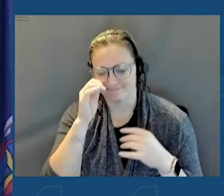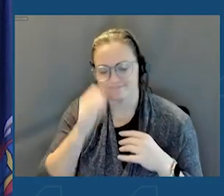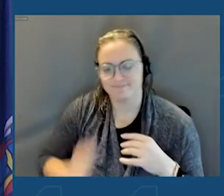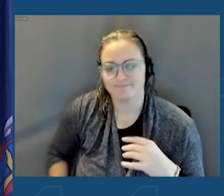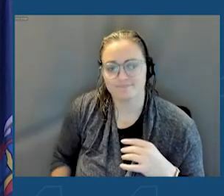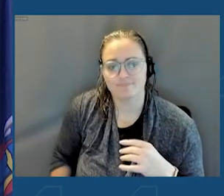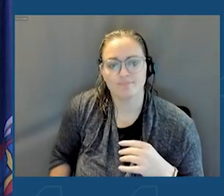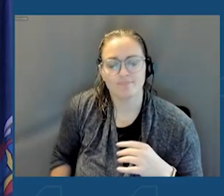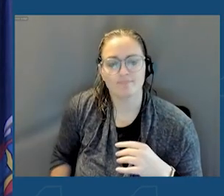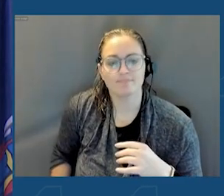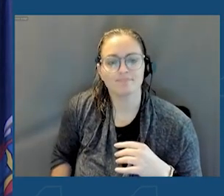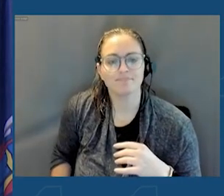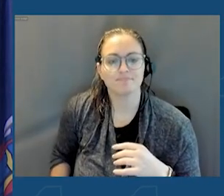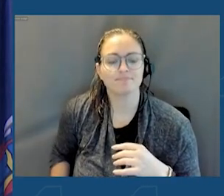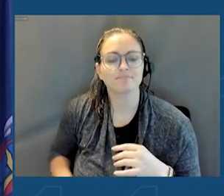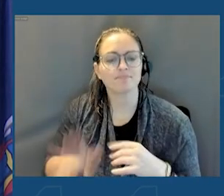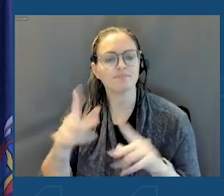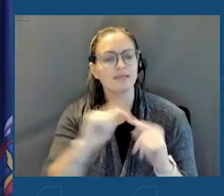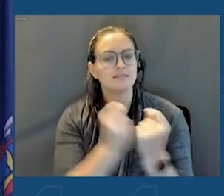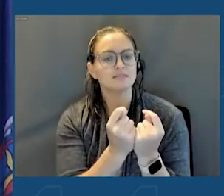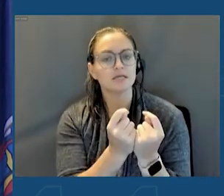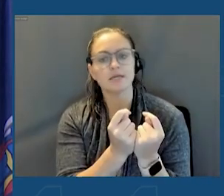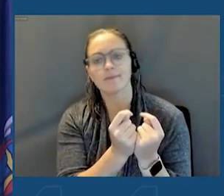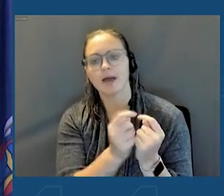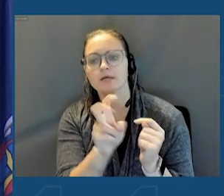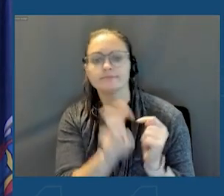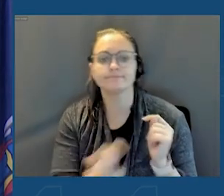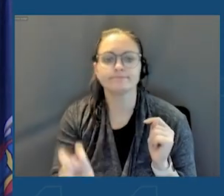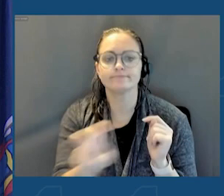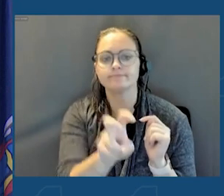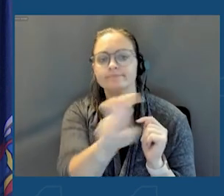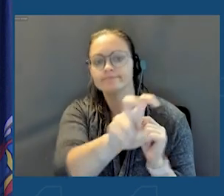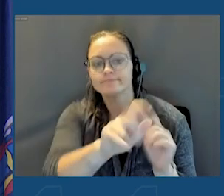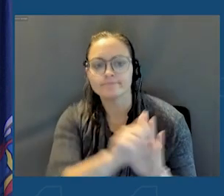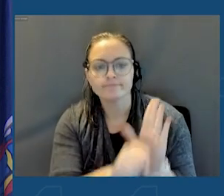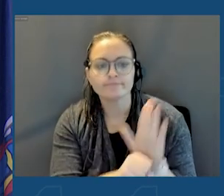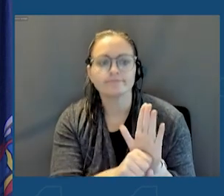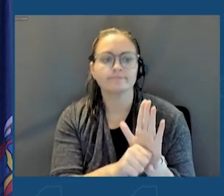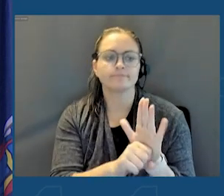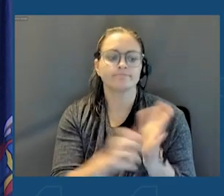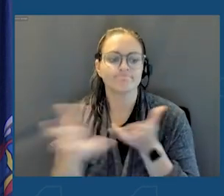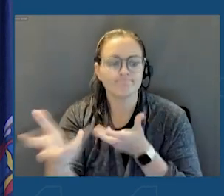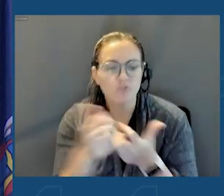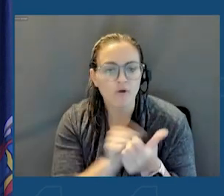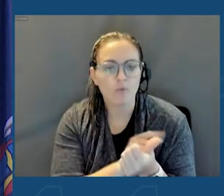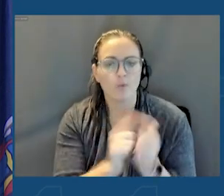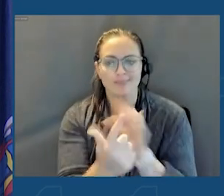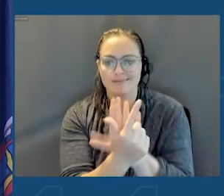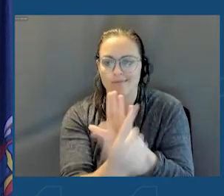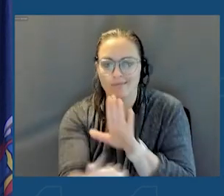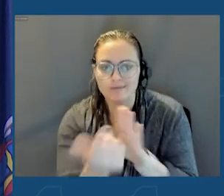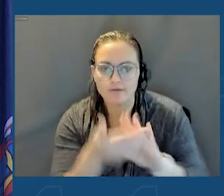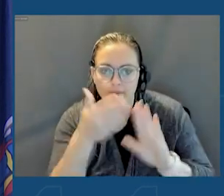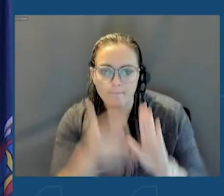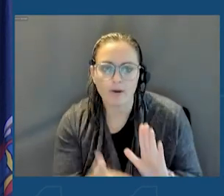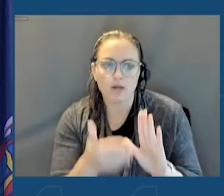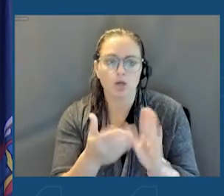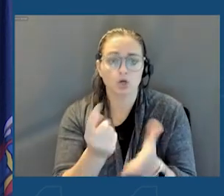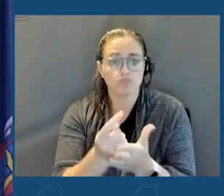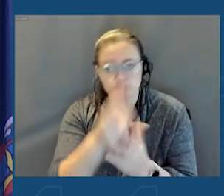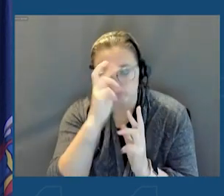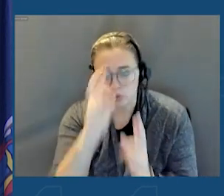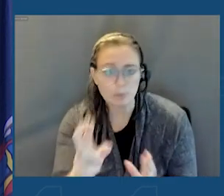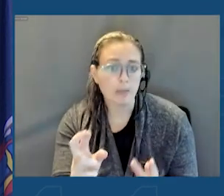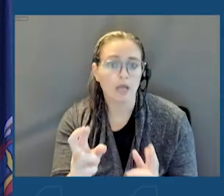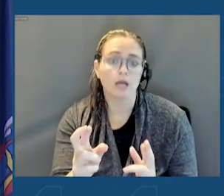This team has gone around the state. They've interacted with these illicit operators. They've communicated them. They've treated them, with respect